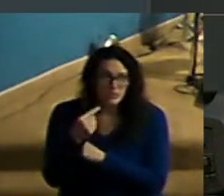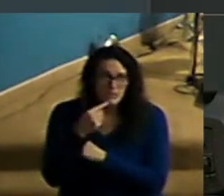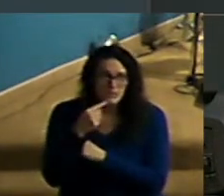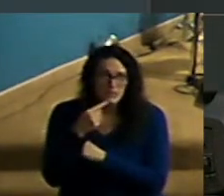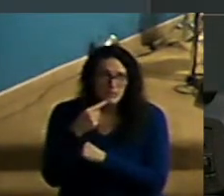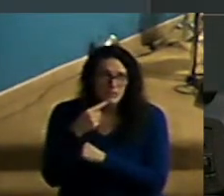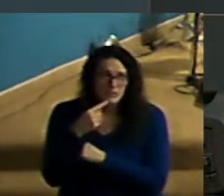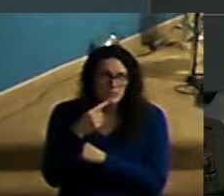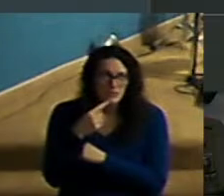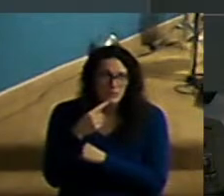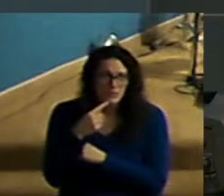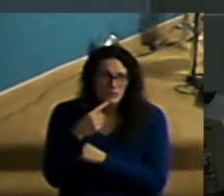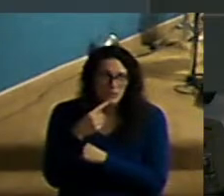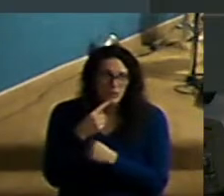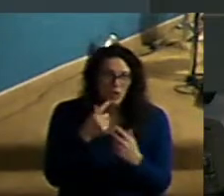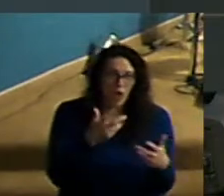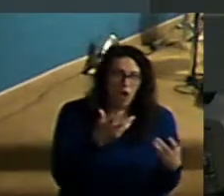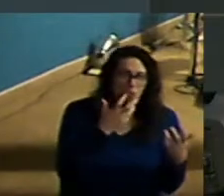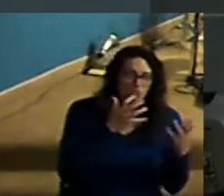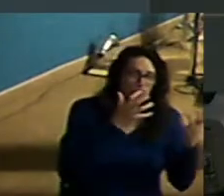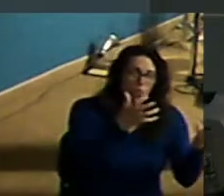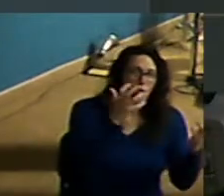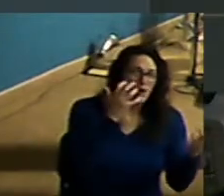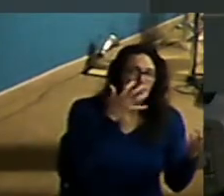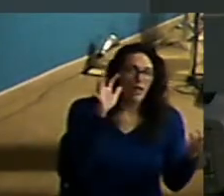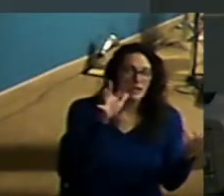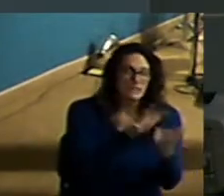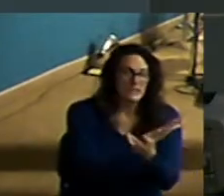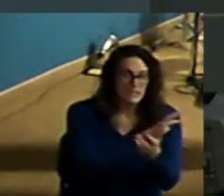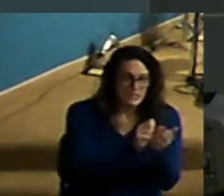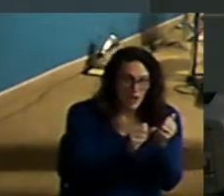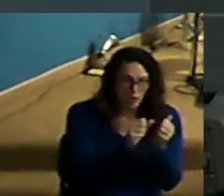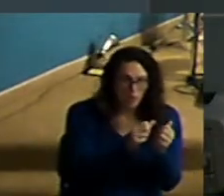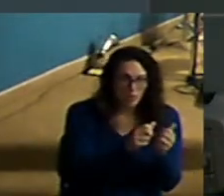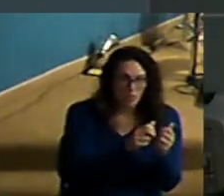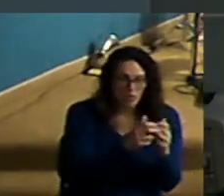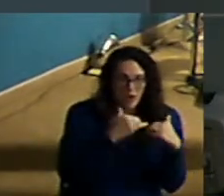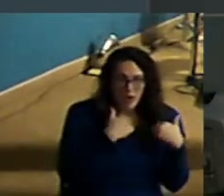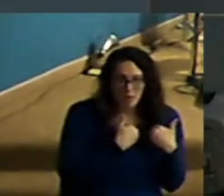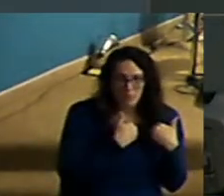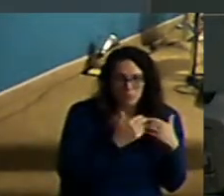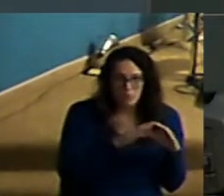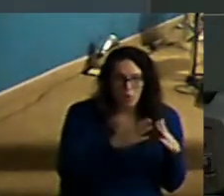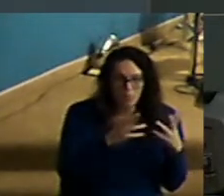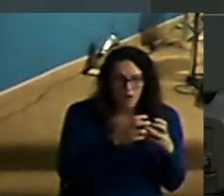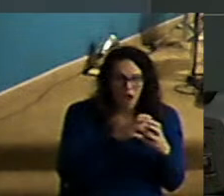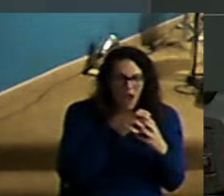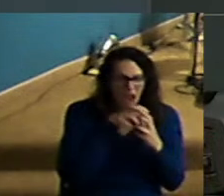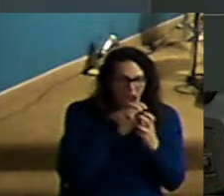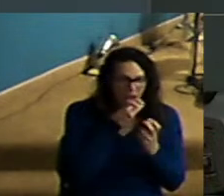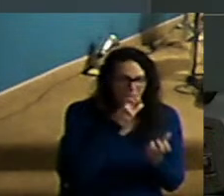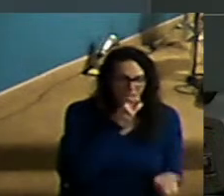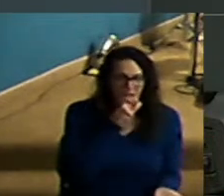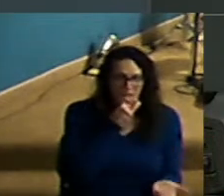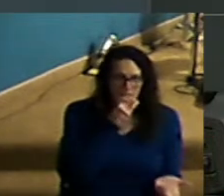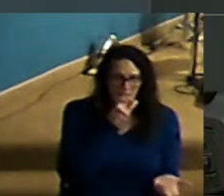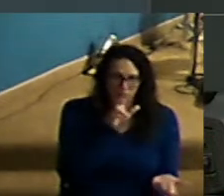13, Psalm 22, 13, roaring lions that tear their prey open their mouths wide against